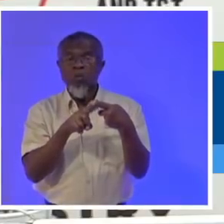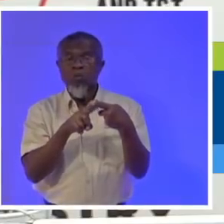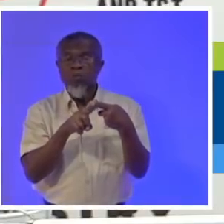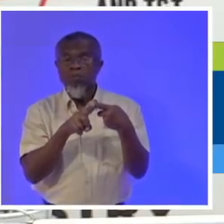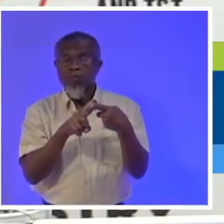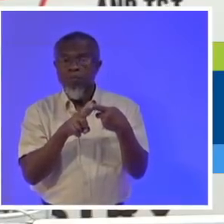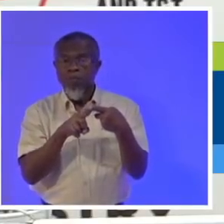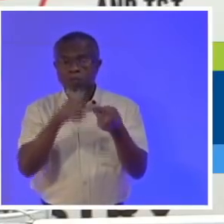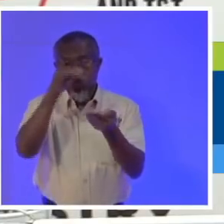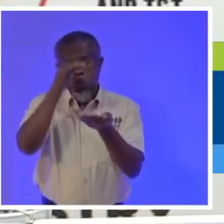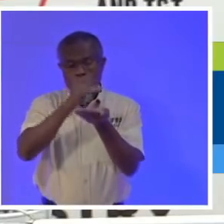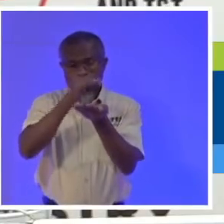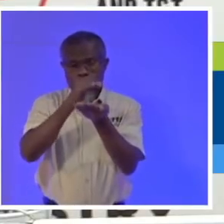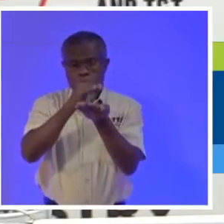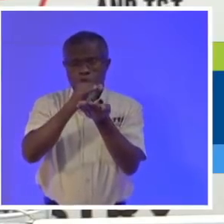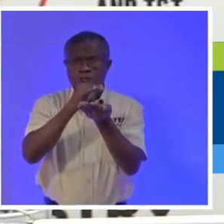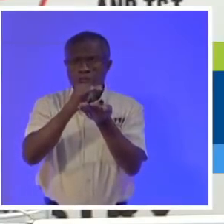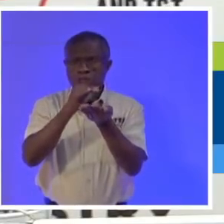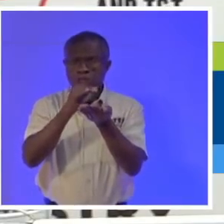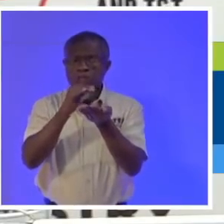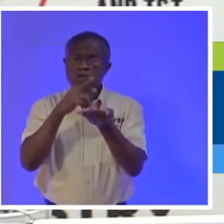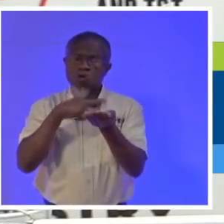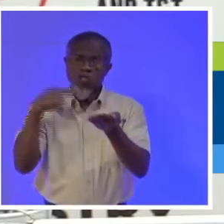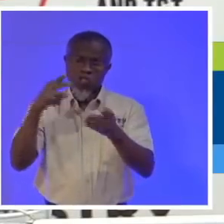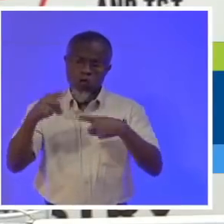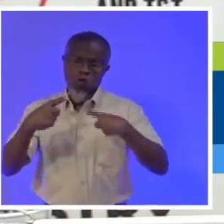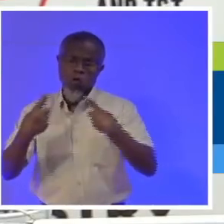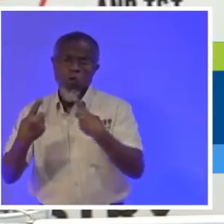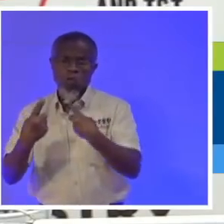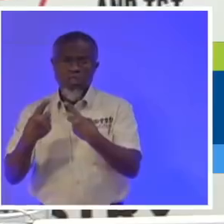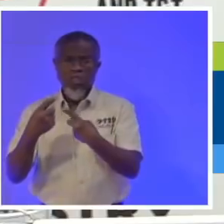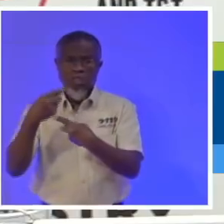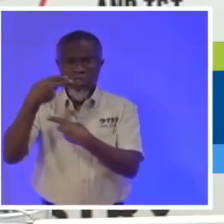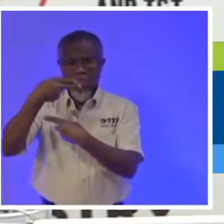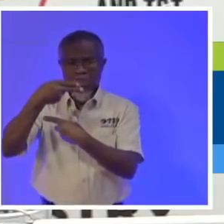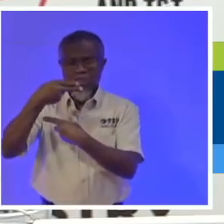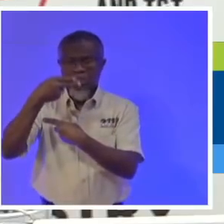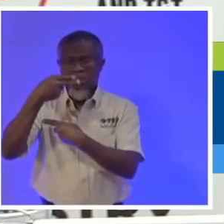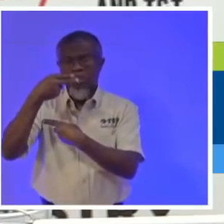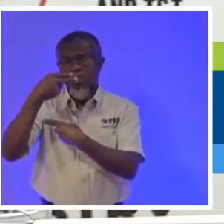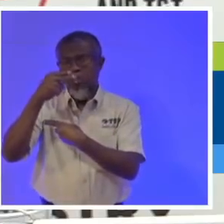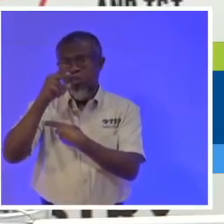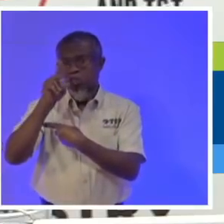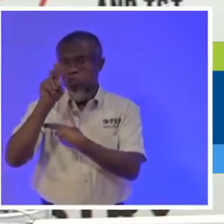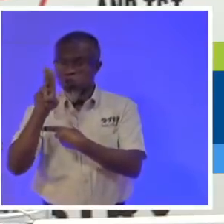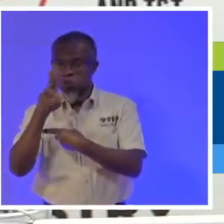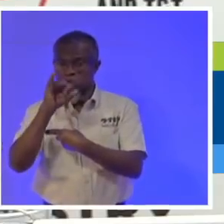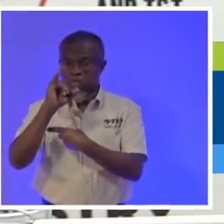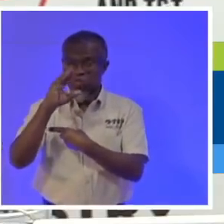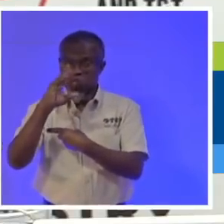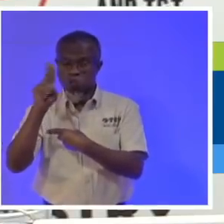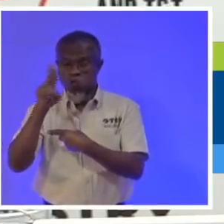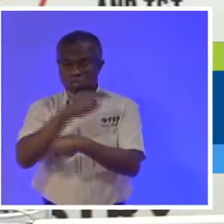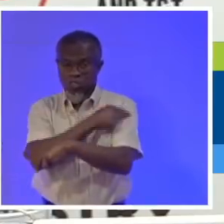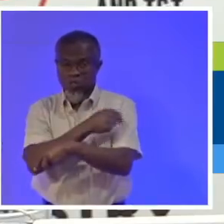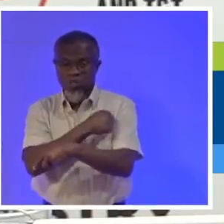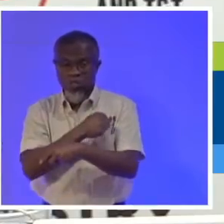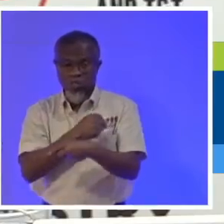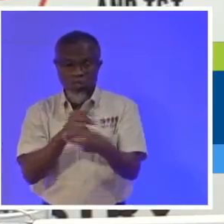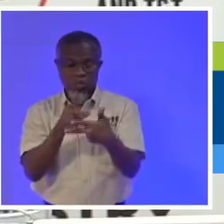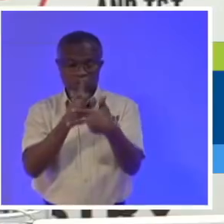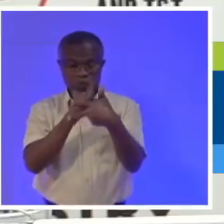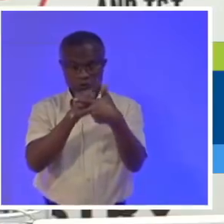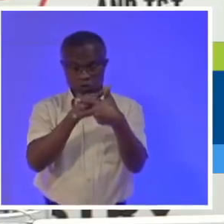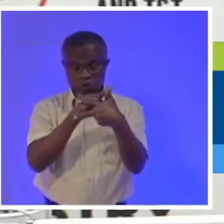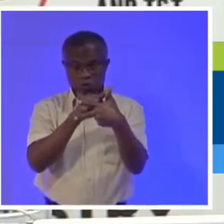your chances of ending up in a hospital and an ICU. And 3, when you look at the dashboard we print every day,